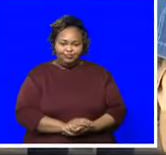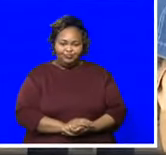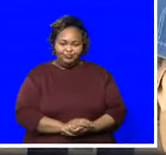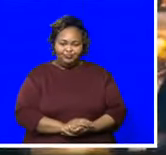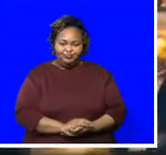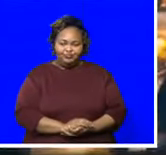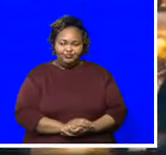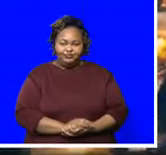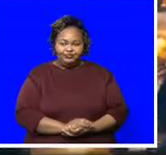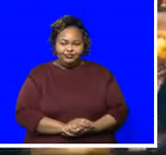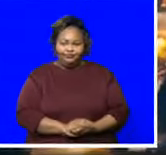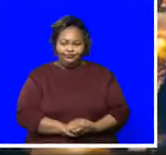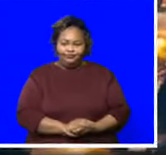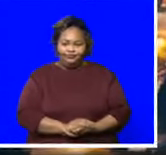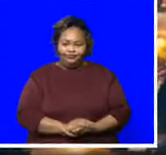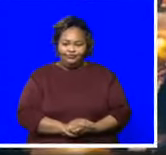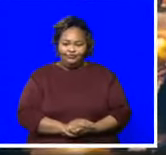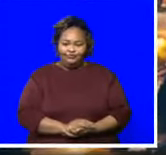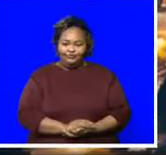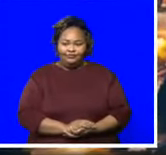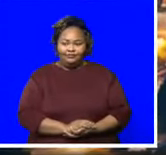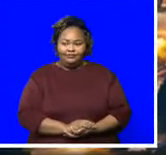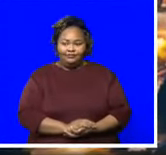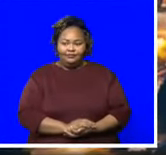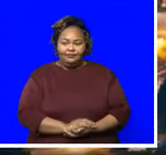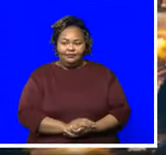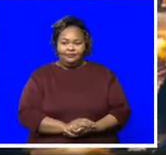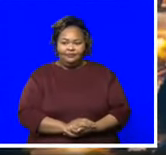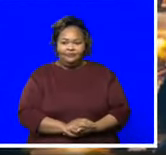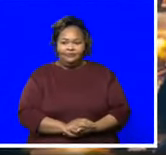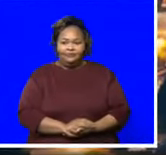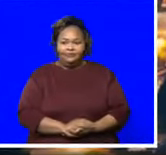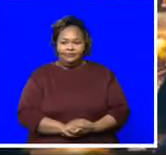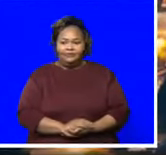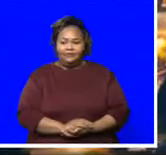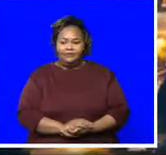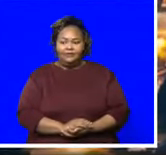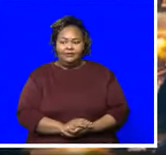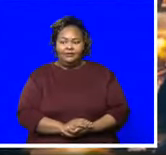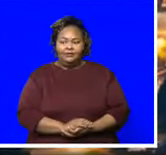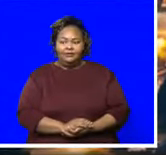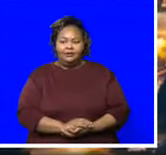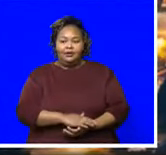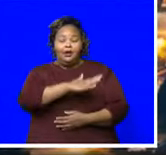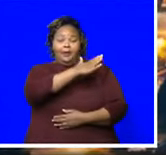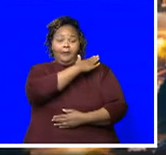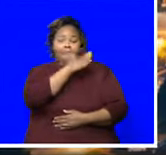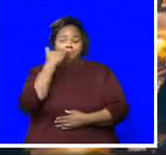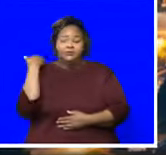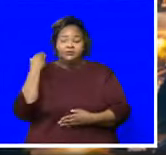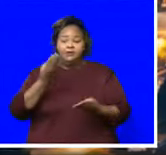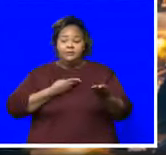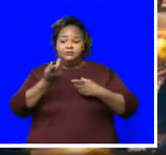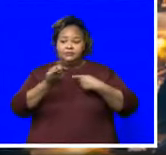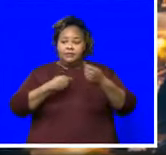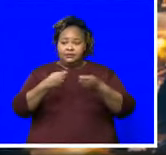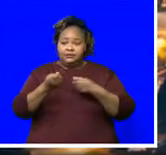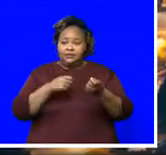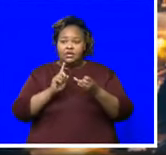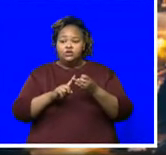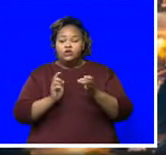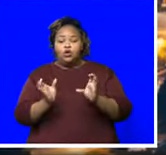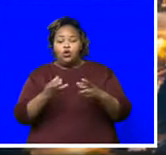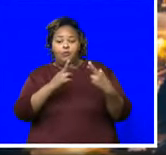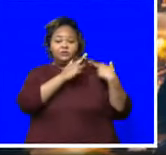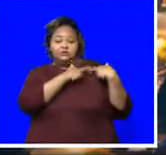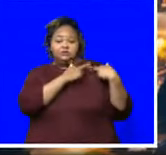Mbabane. Kulelo mohle sidangena kunayo indzaba lethi litiko letemabhizinisi nekuthengiselana belihlangene namalunga elikomiti lelibukeke